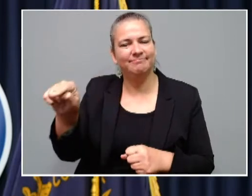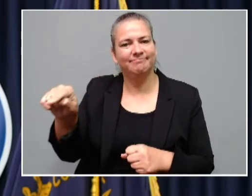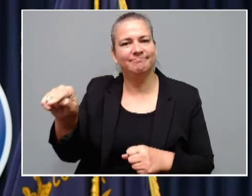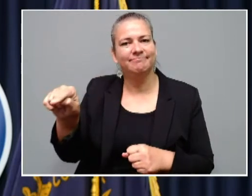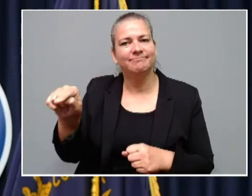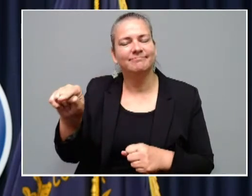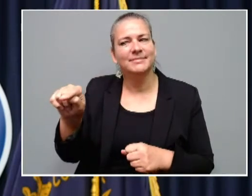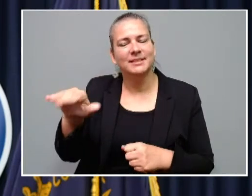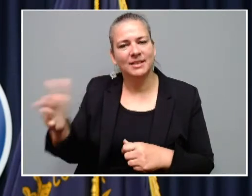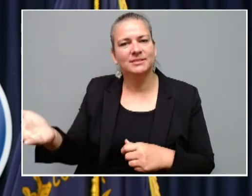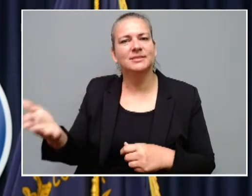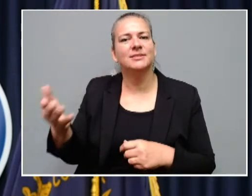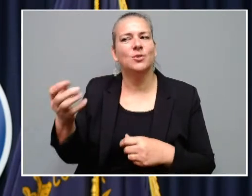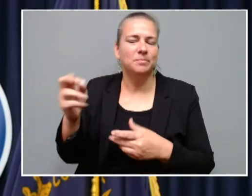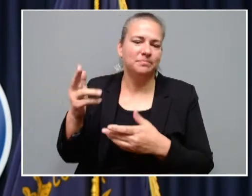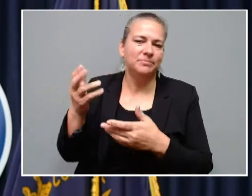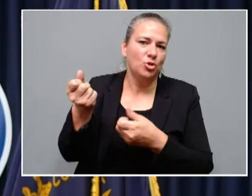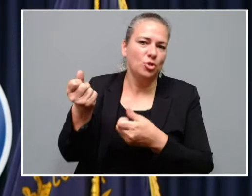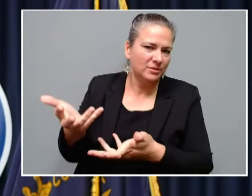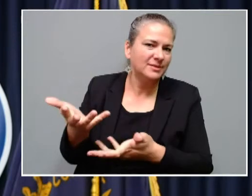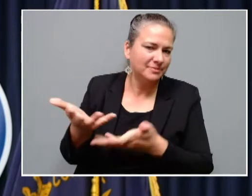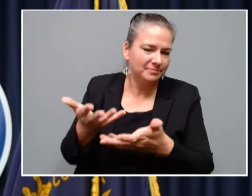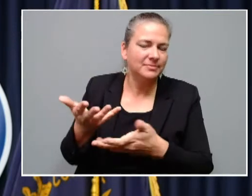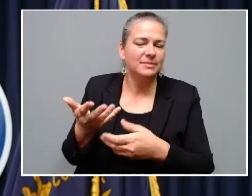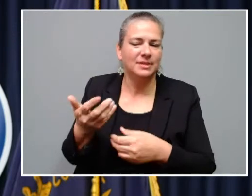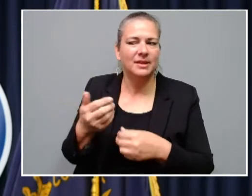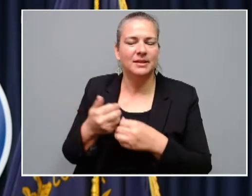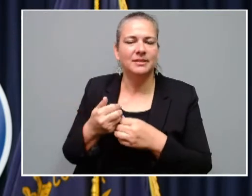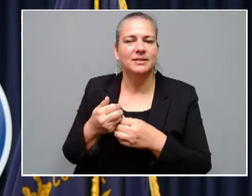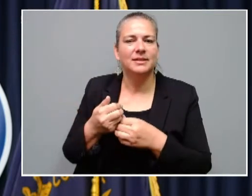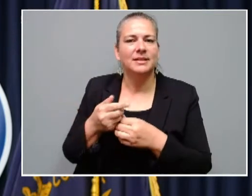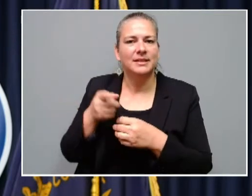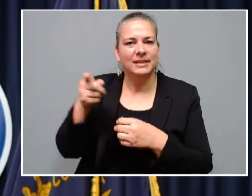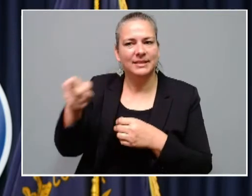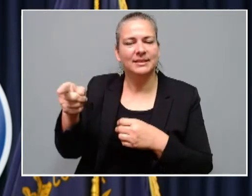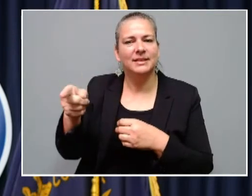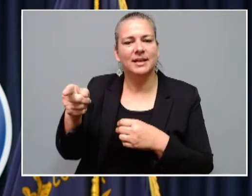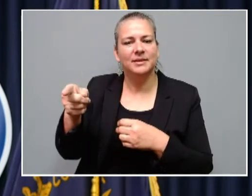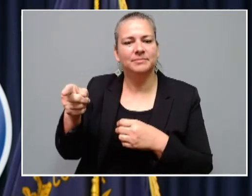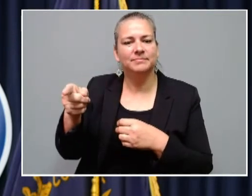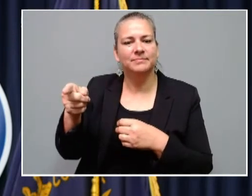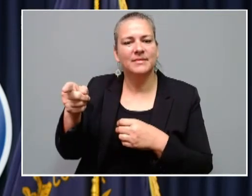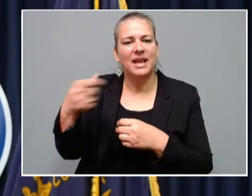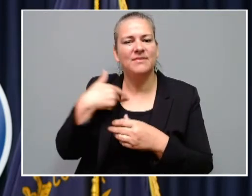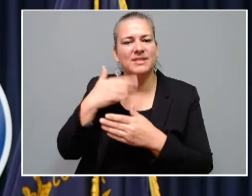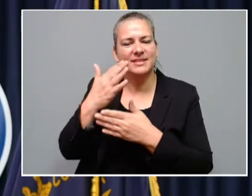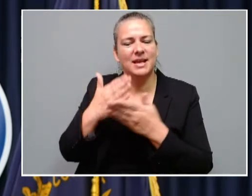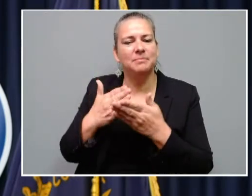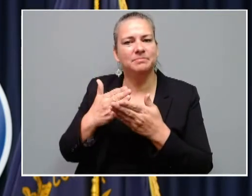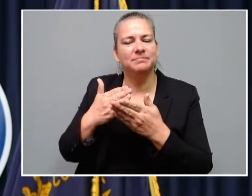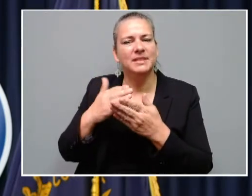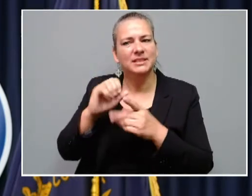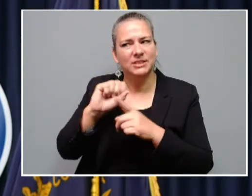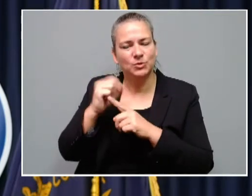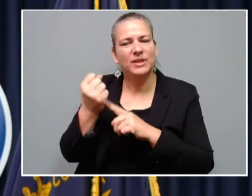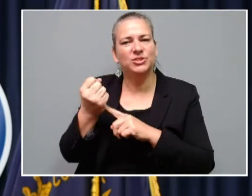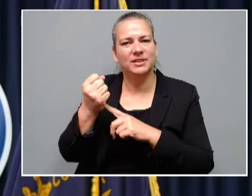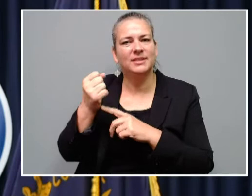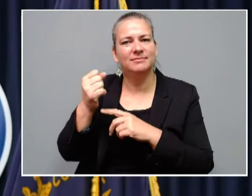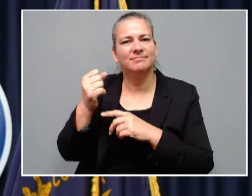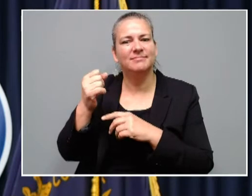protect those around them. And that would include General Powell, who suffered from some conditions that made him more